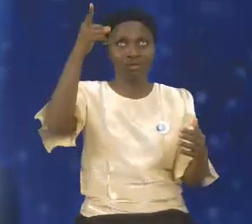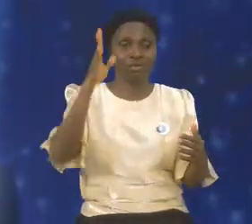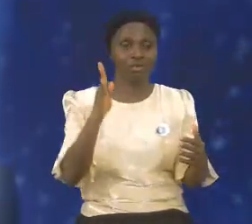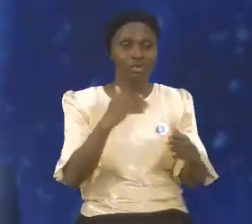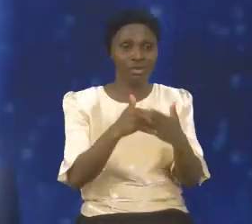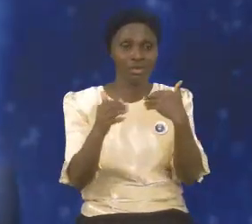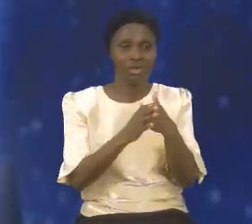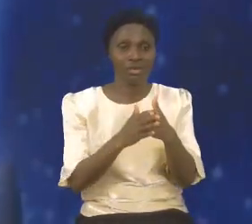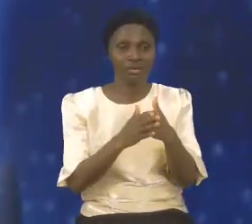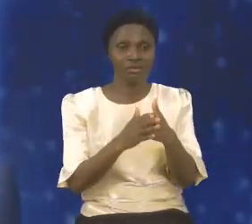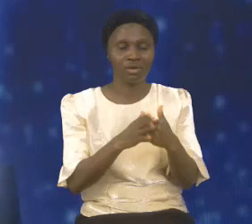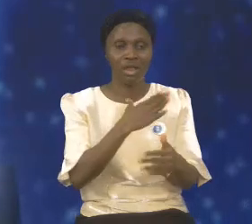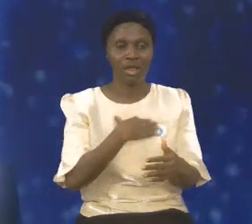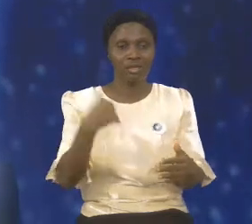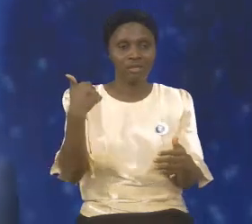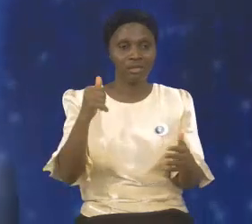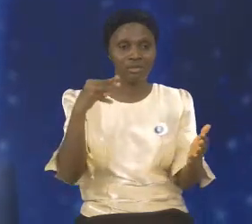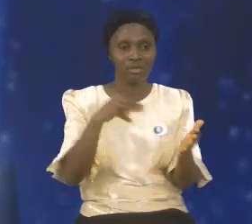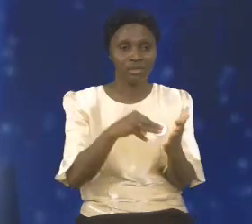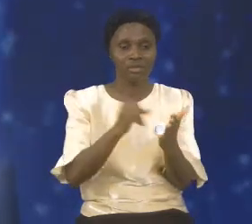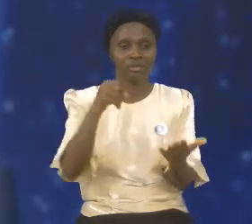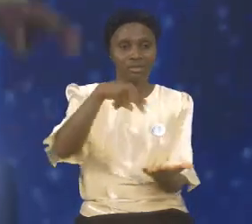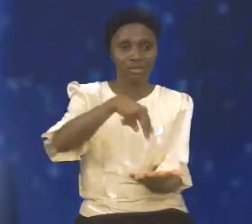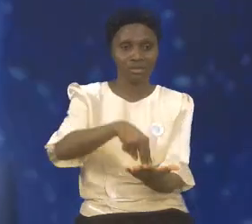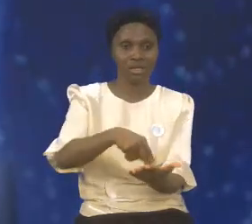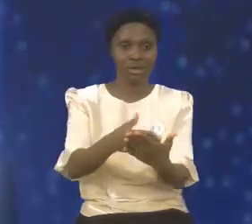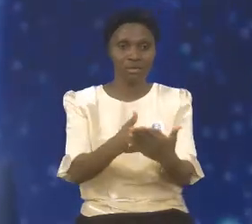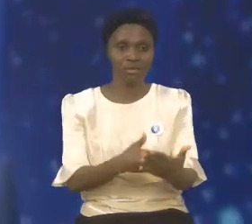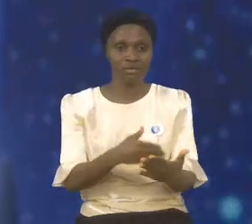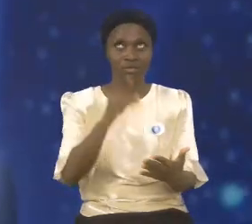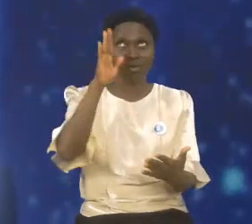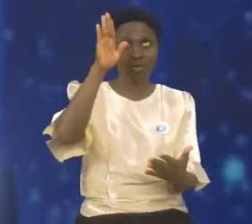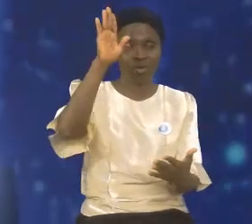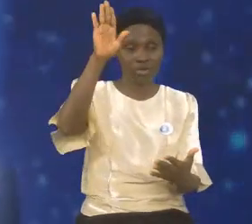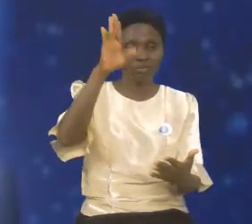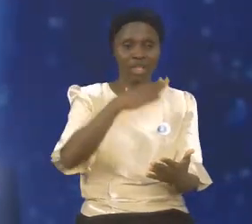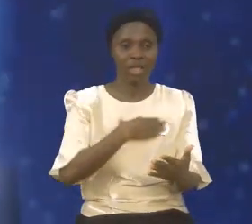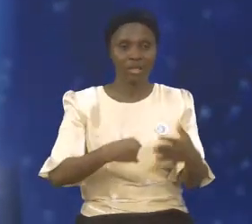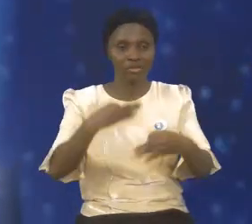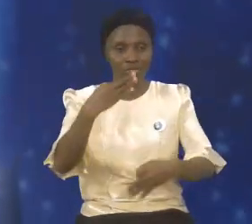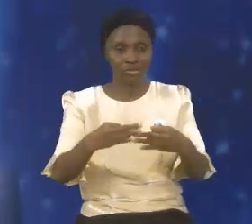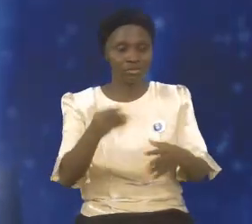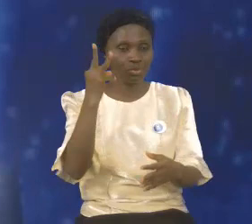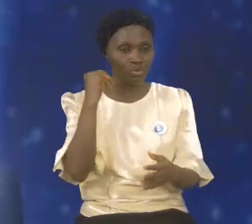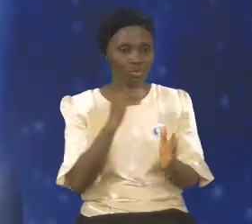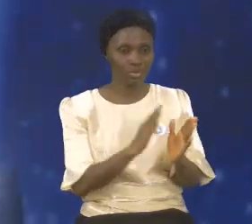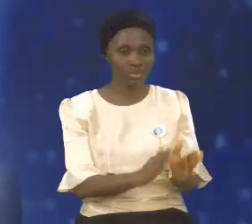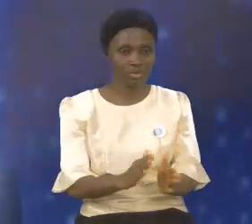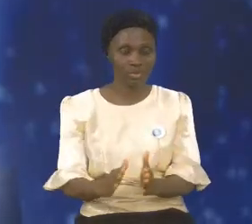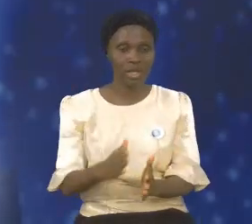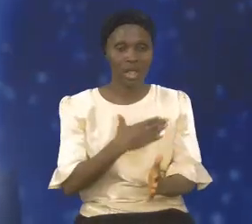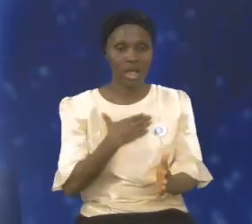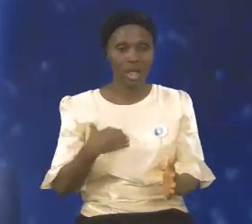and 10,000 stood before him, and judgment was set, and the